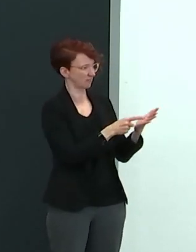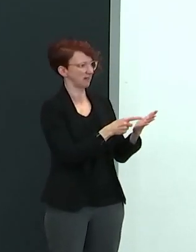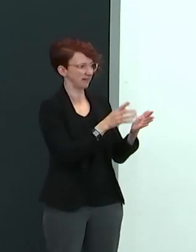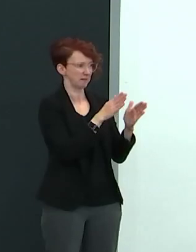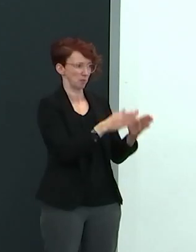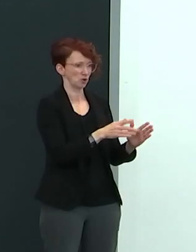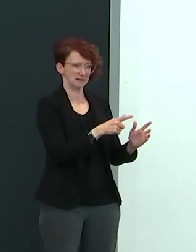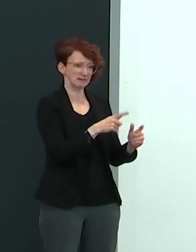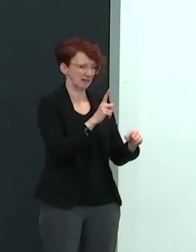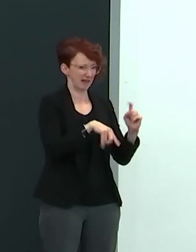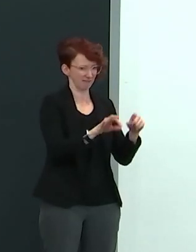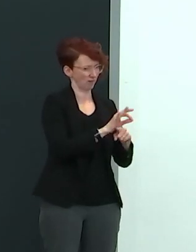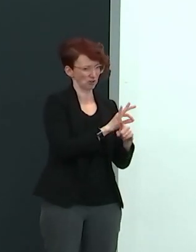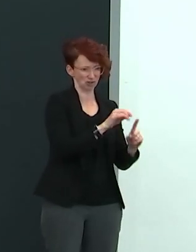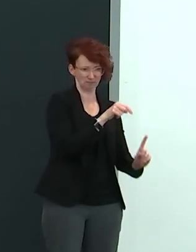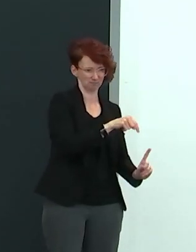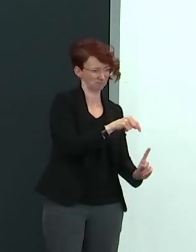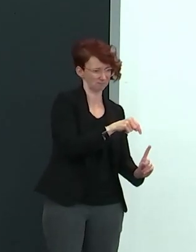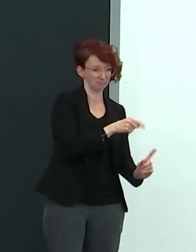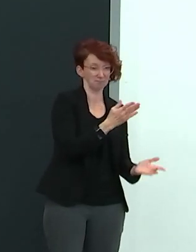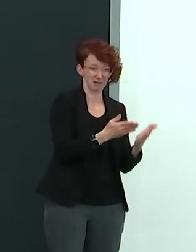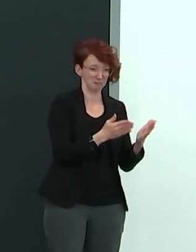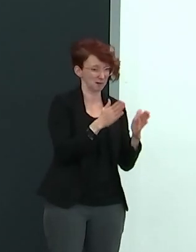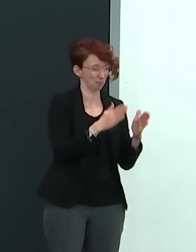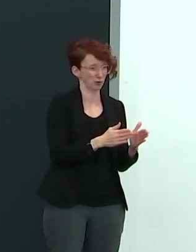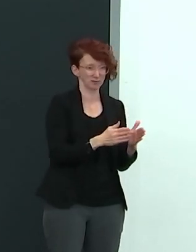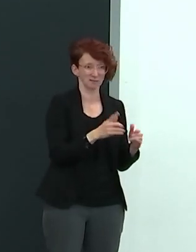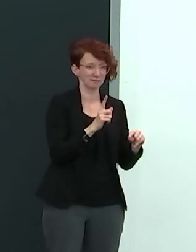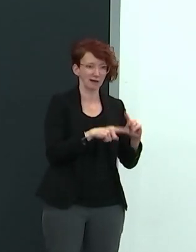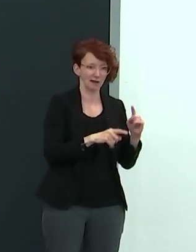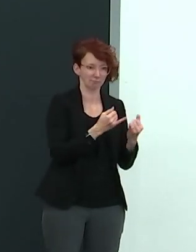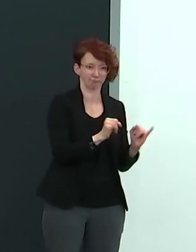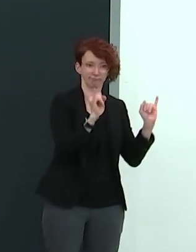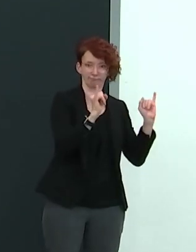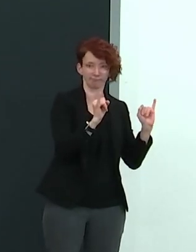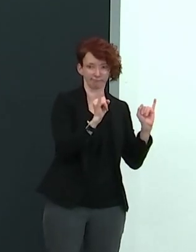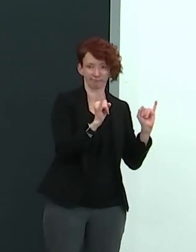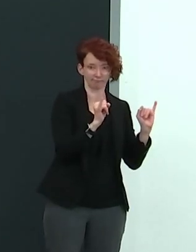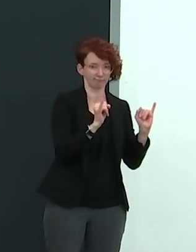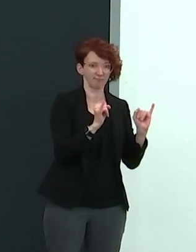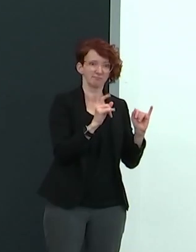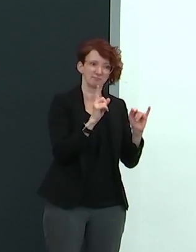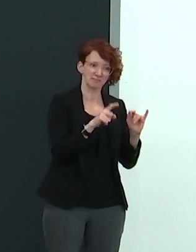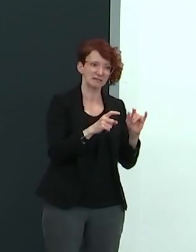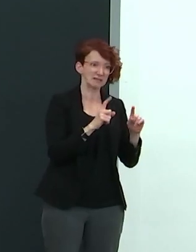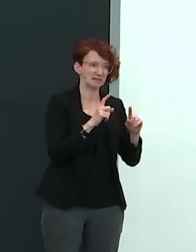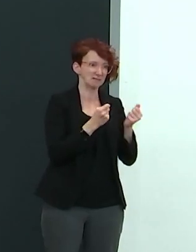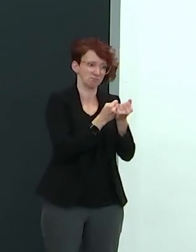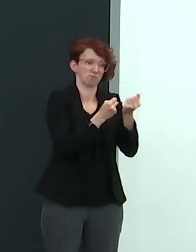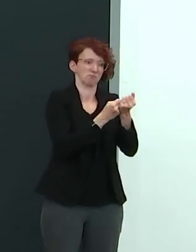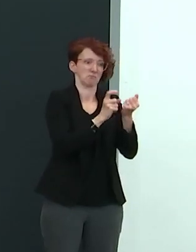debilitating. Individuals who are unable to function on their own without significant support.